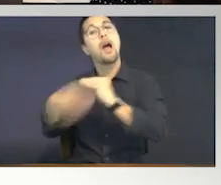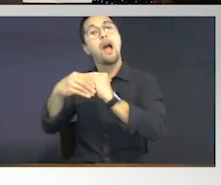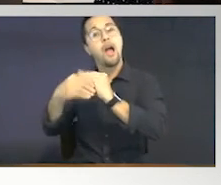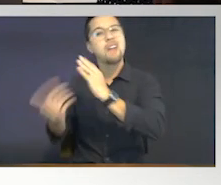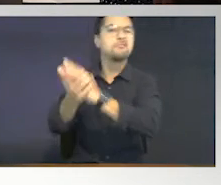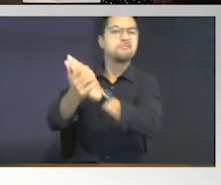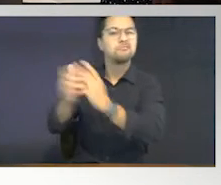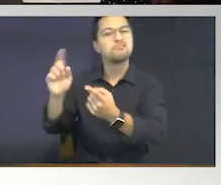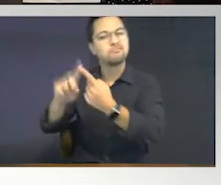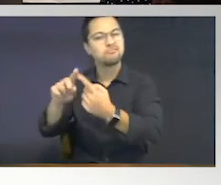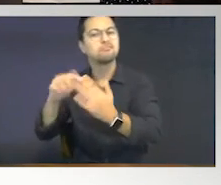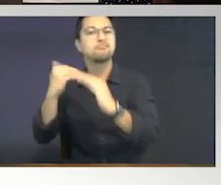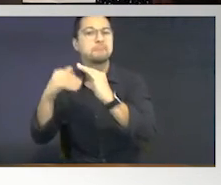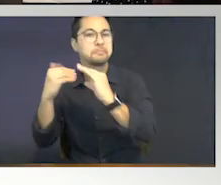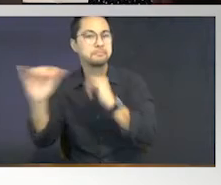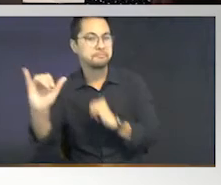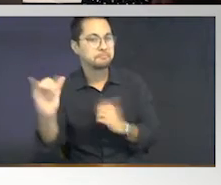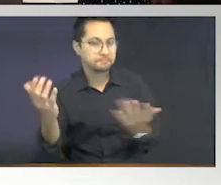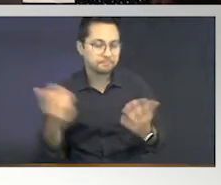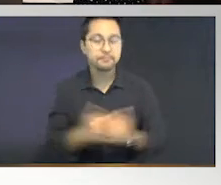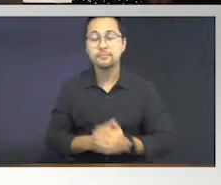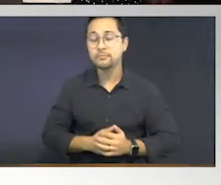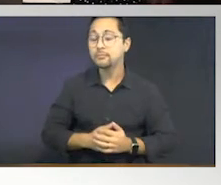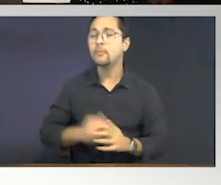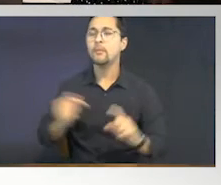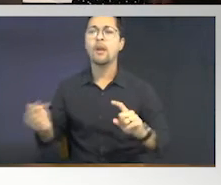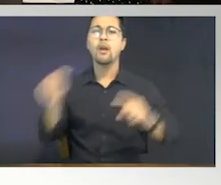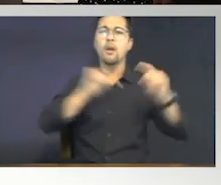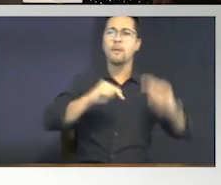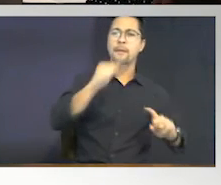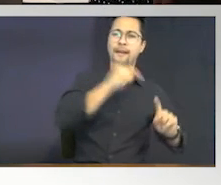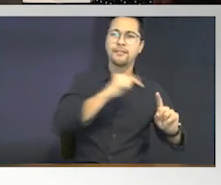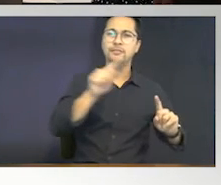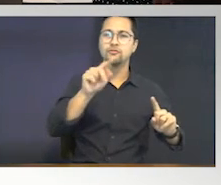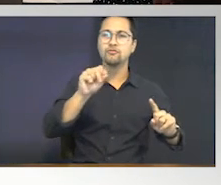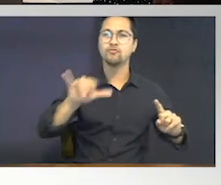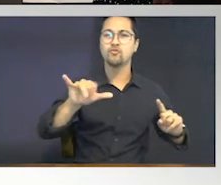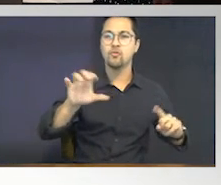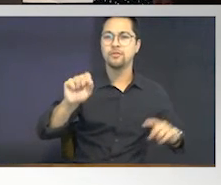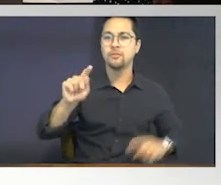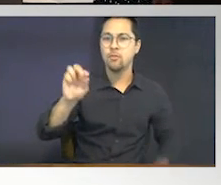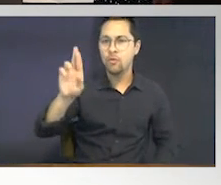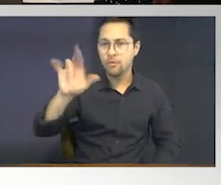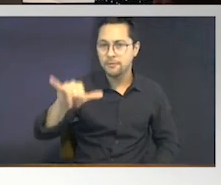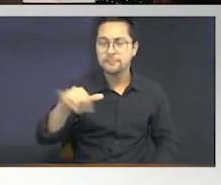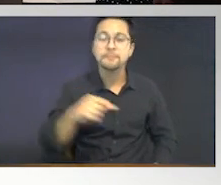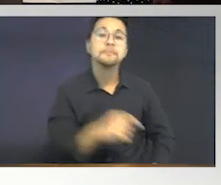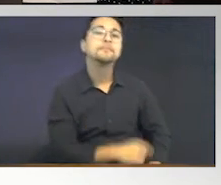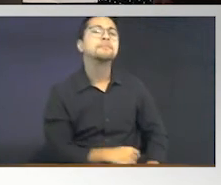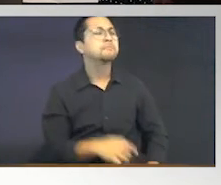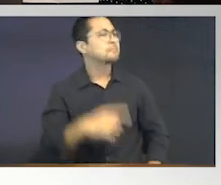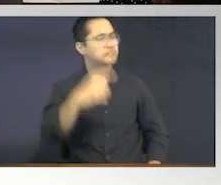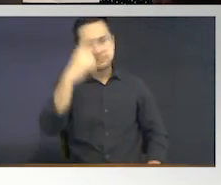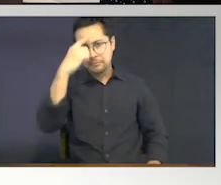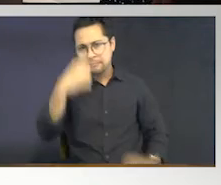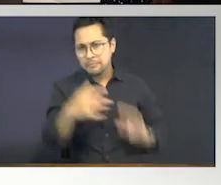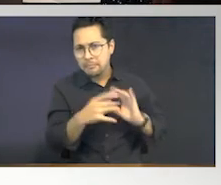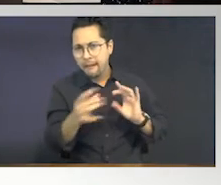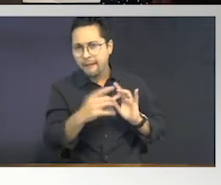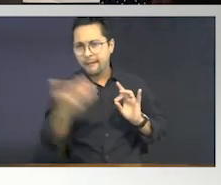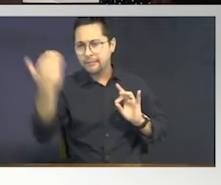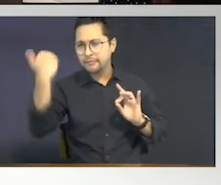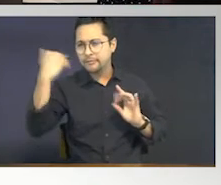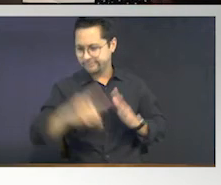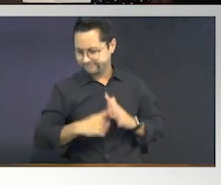too. So going back to that Toy Story, because I think I mentioned in the